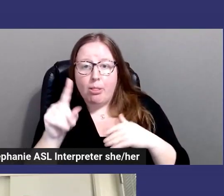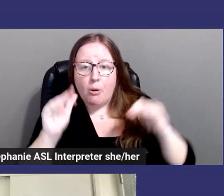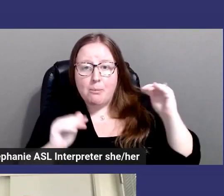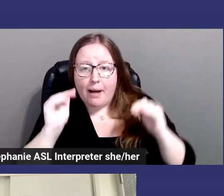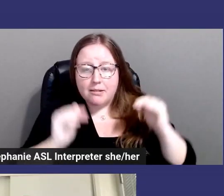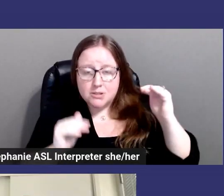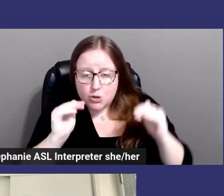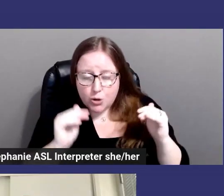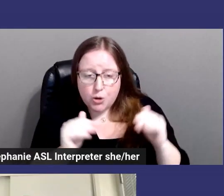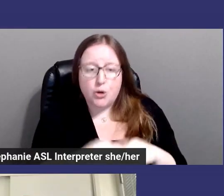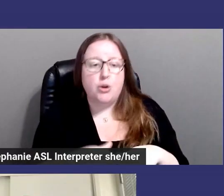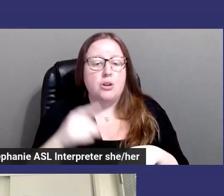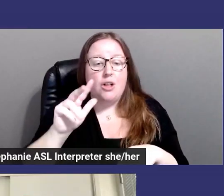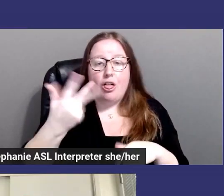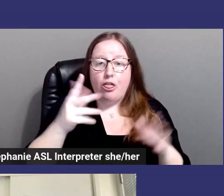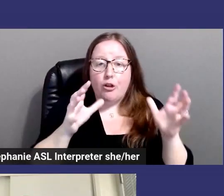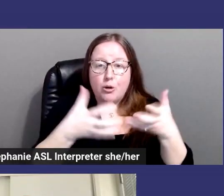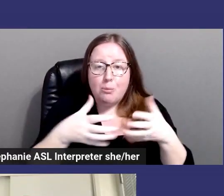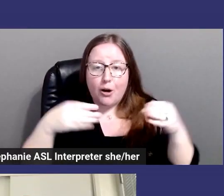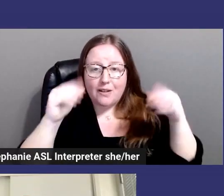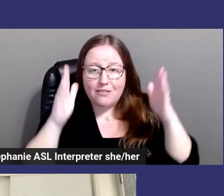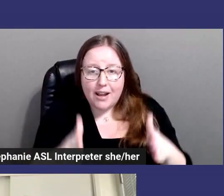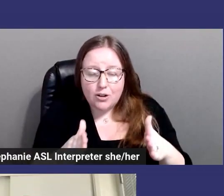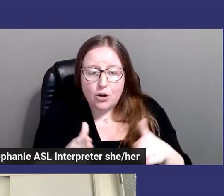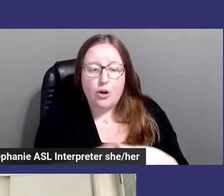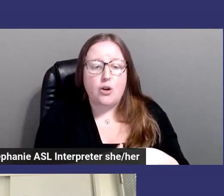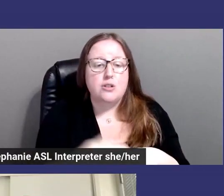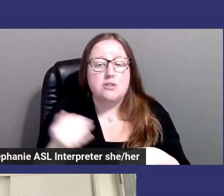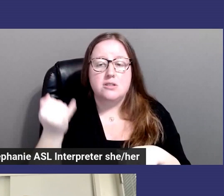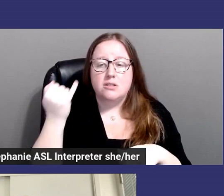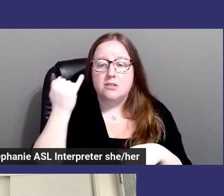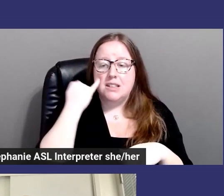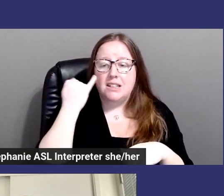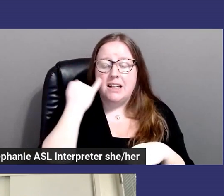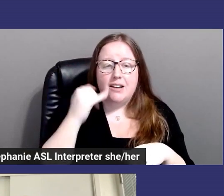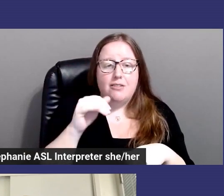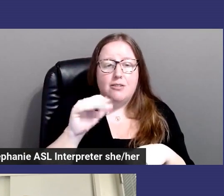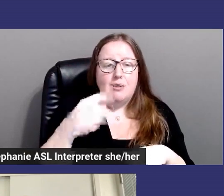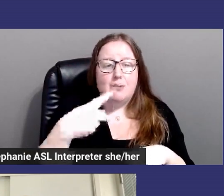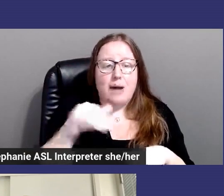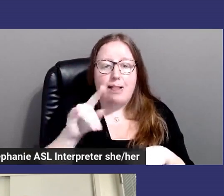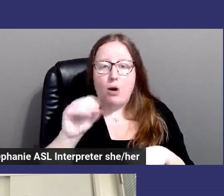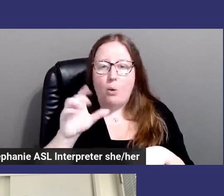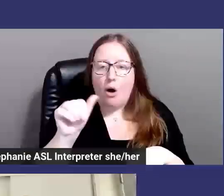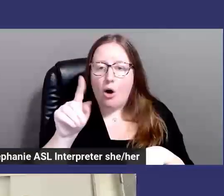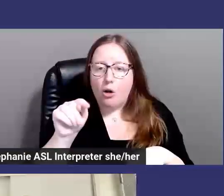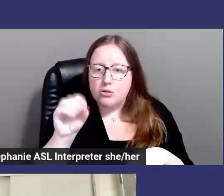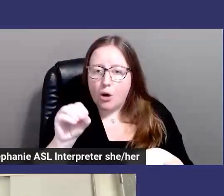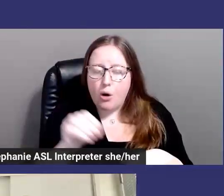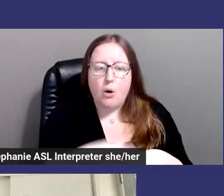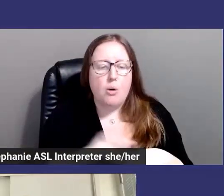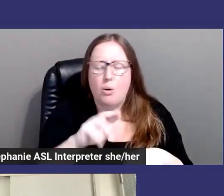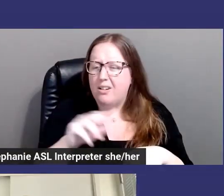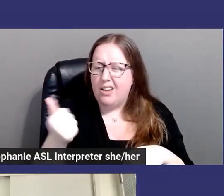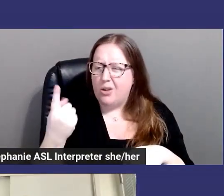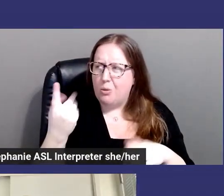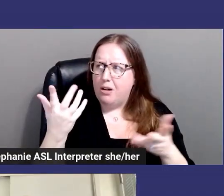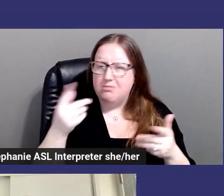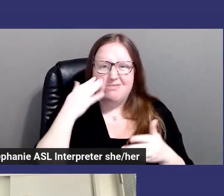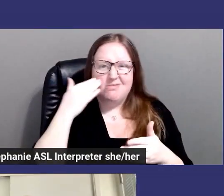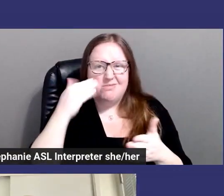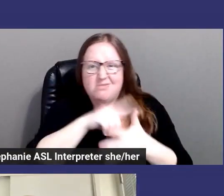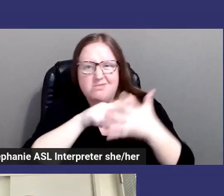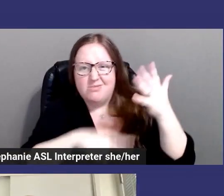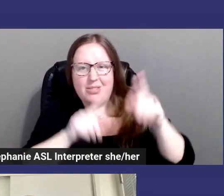both third-party vendors like let's say F5 or Palo Alto or who's another one? All the